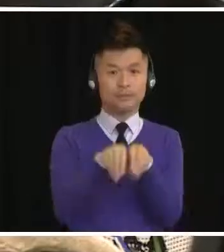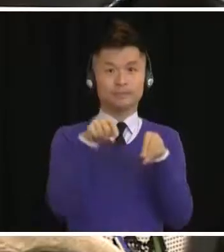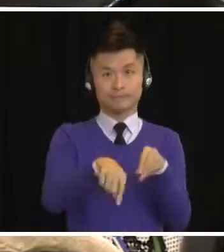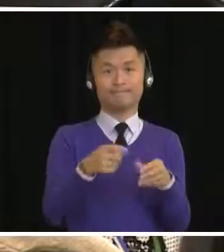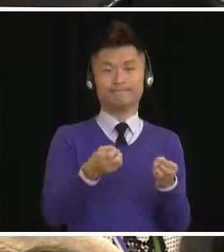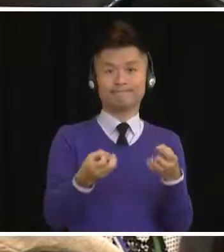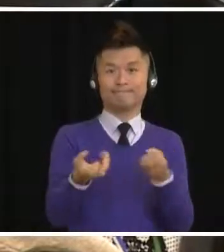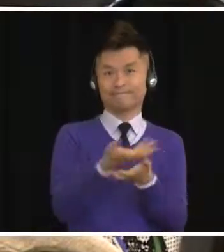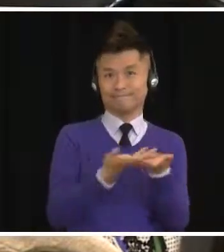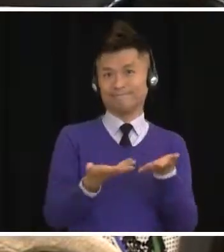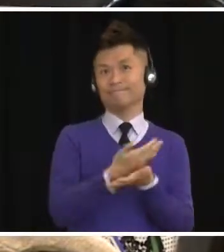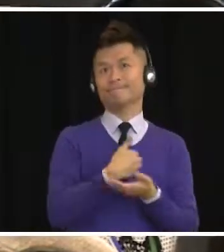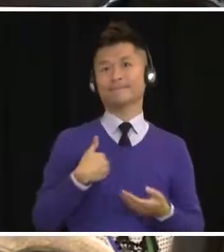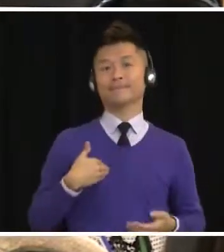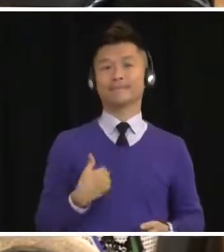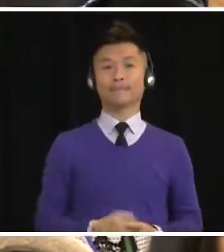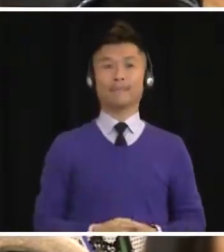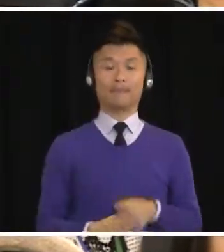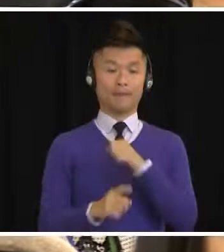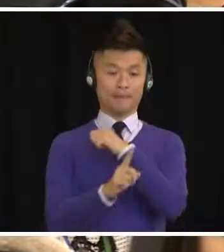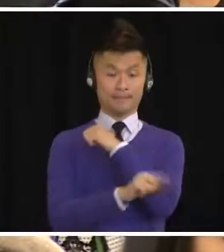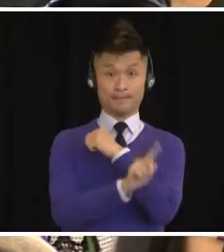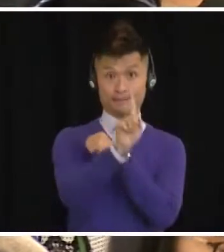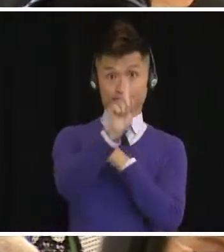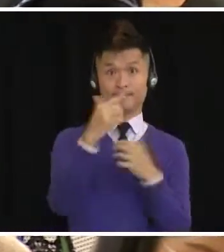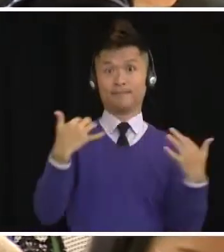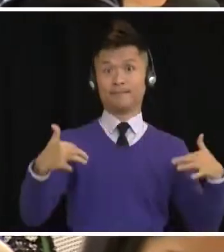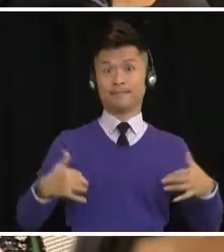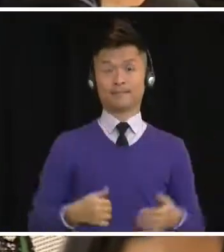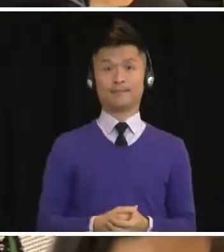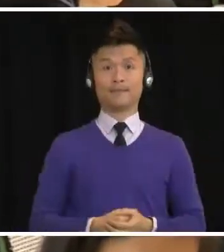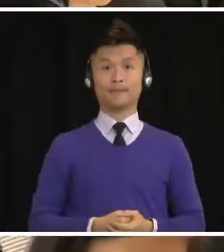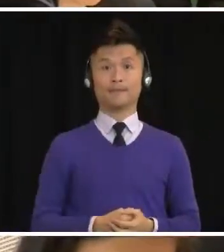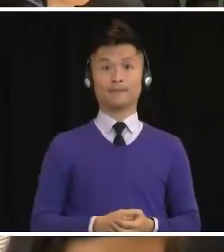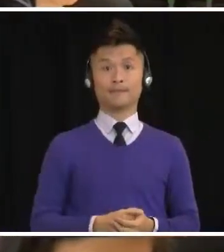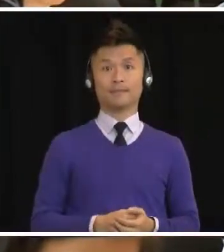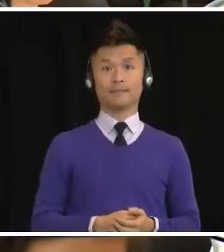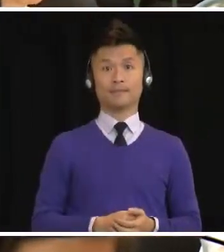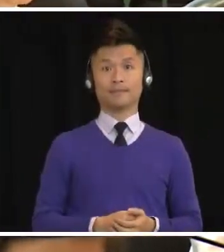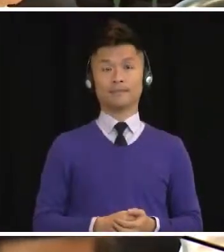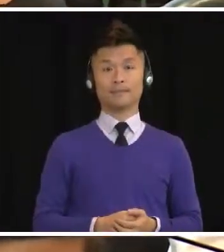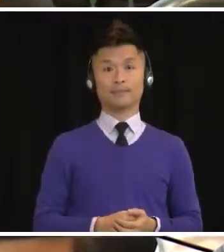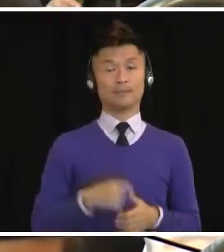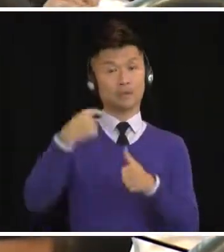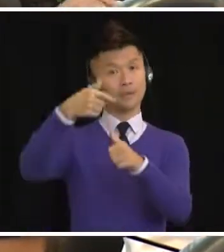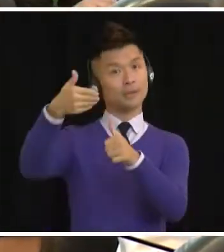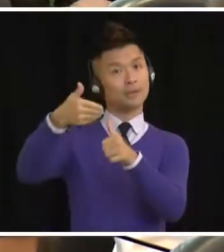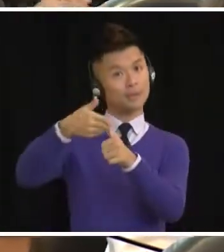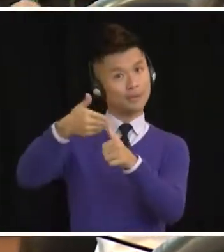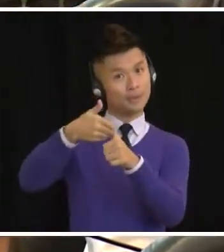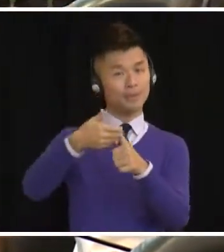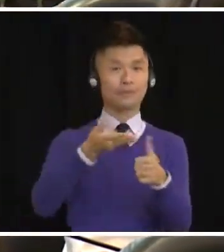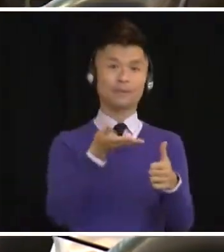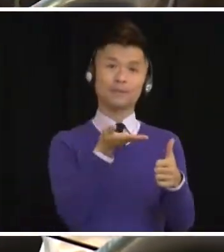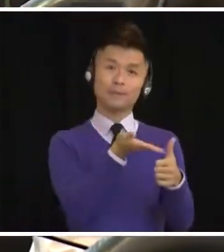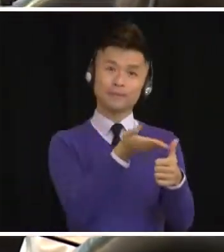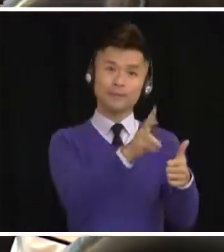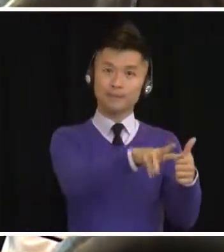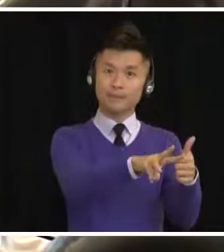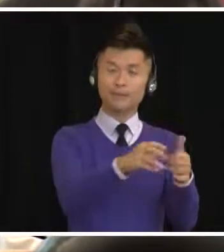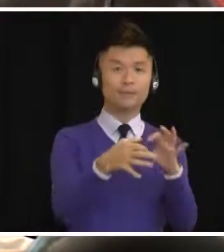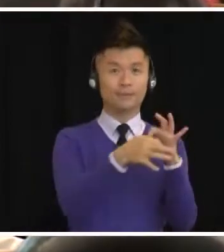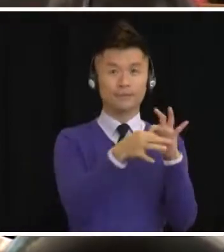And my final set of questions relate to education and training, knowledge and awareness